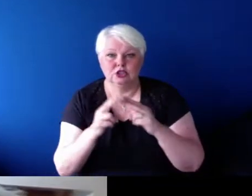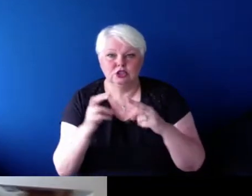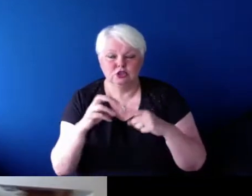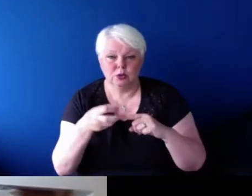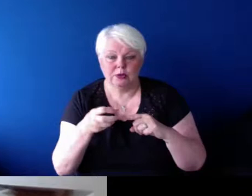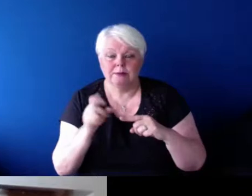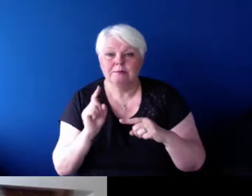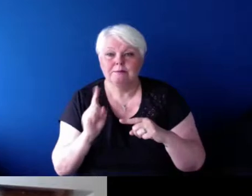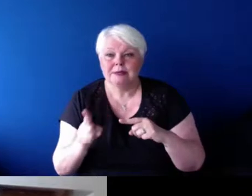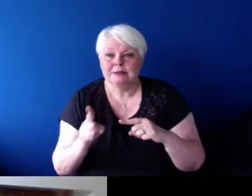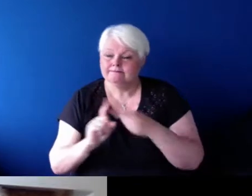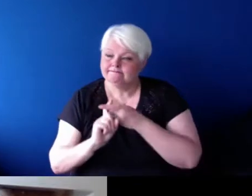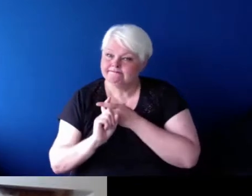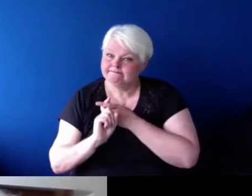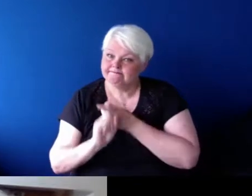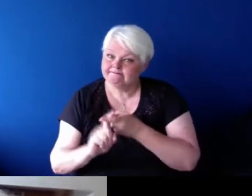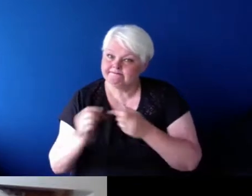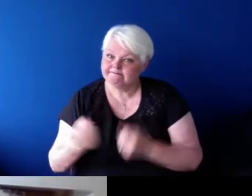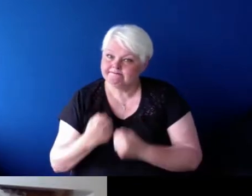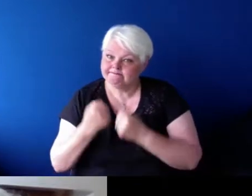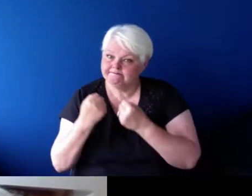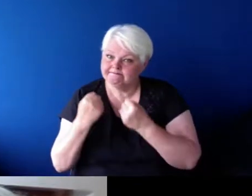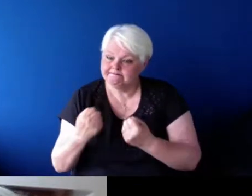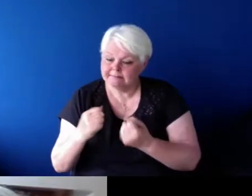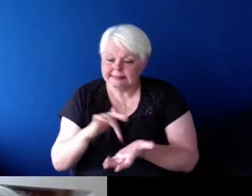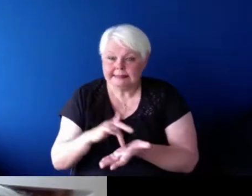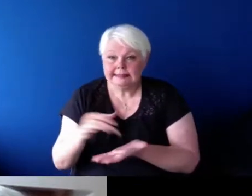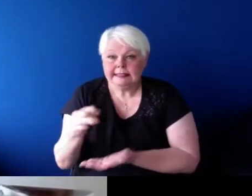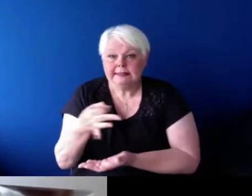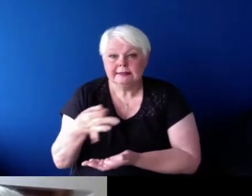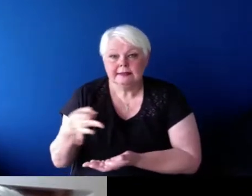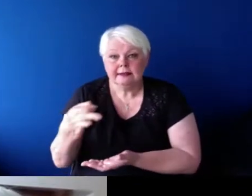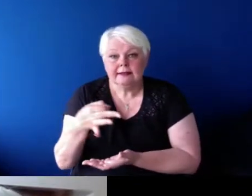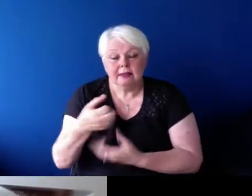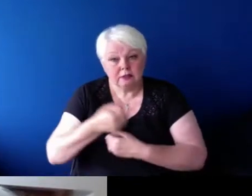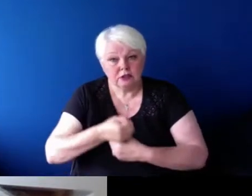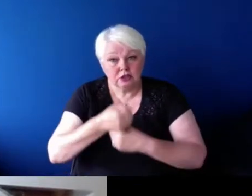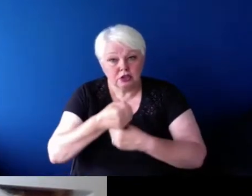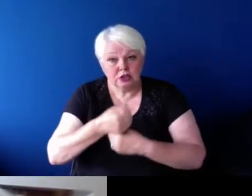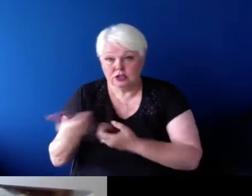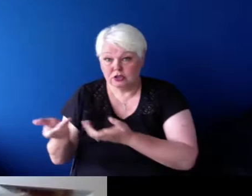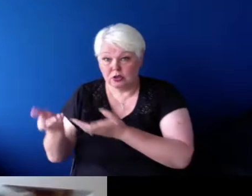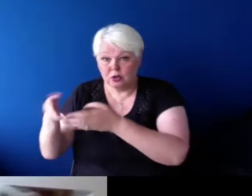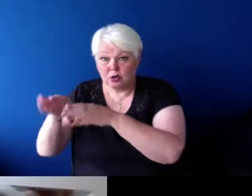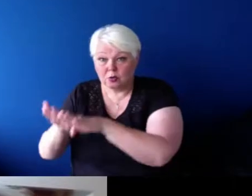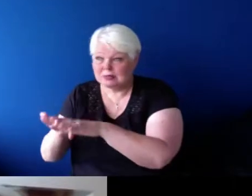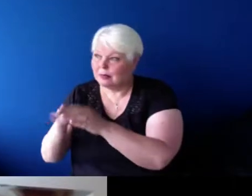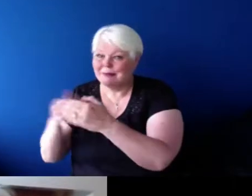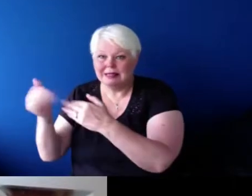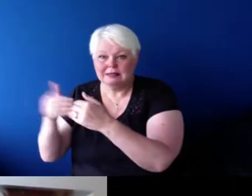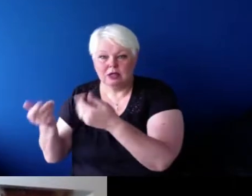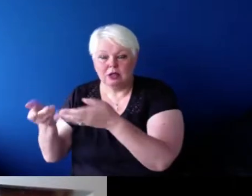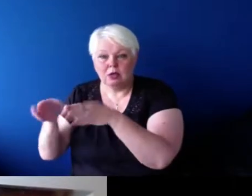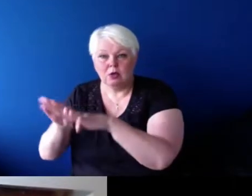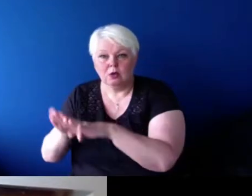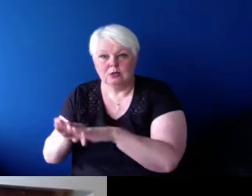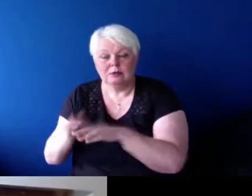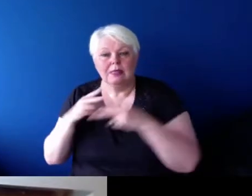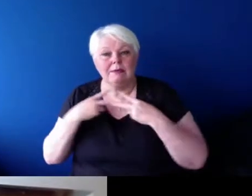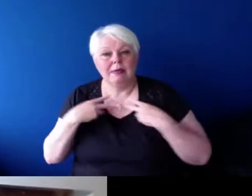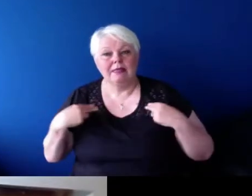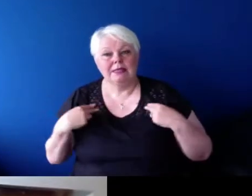it's held its place in the city centre. It's the church going to close, the church building had closed, but the Methodists decided